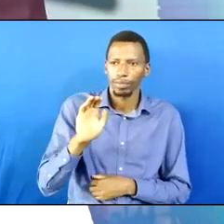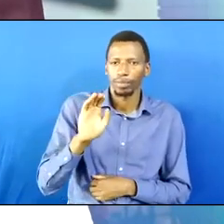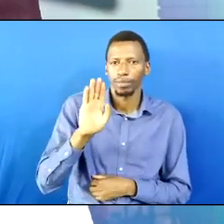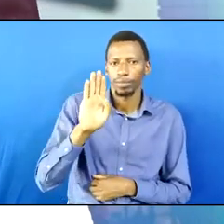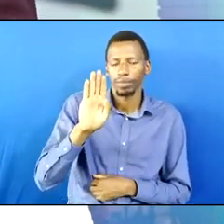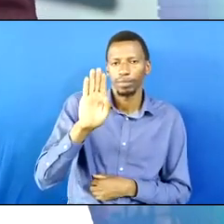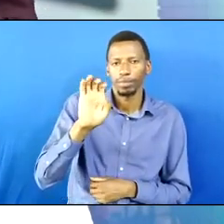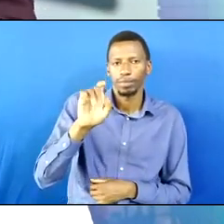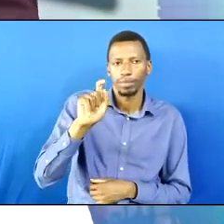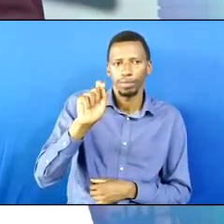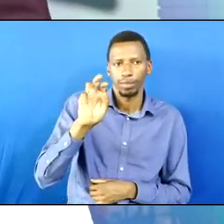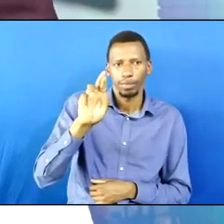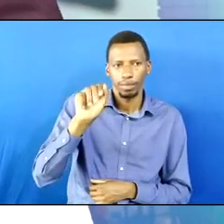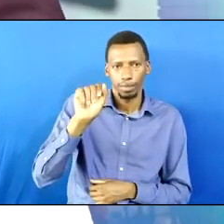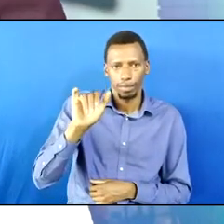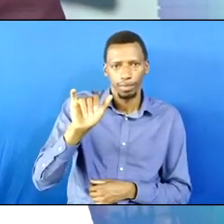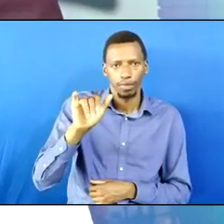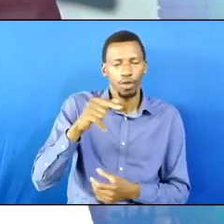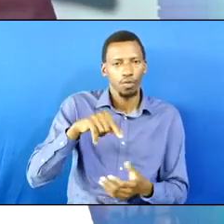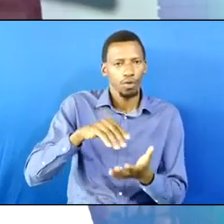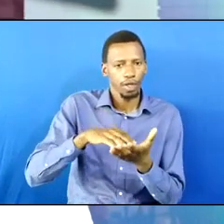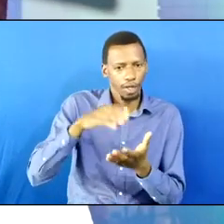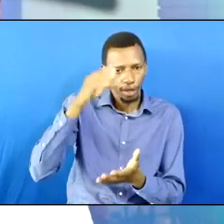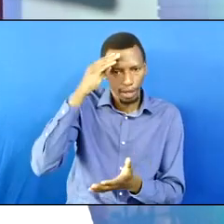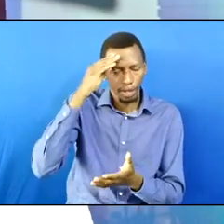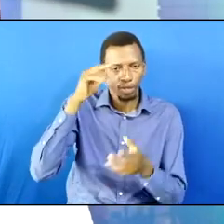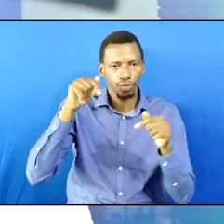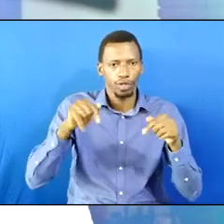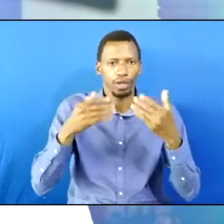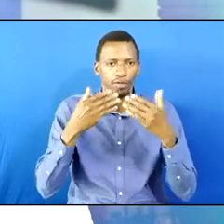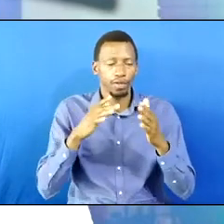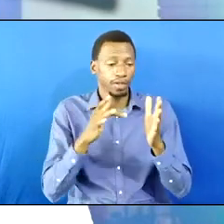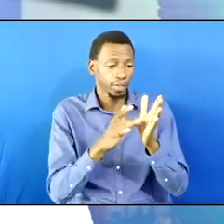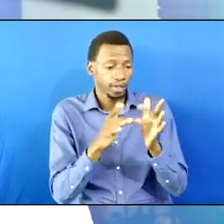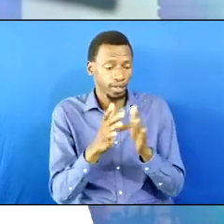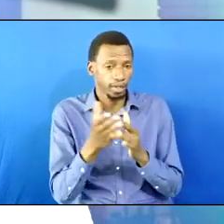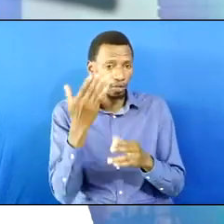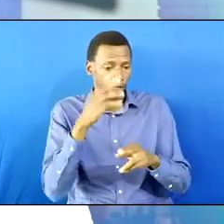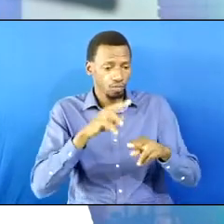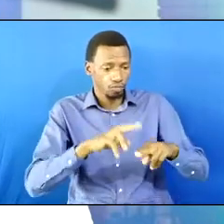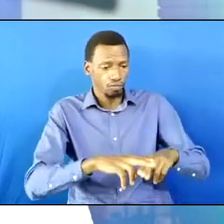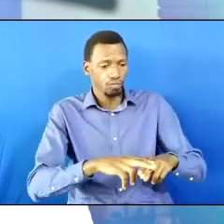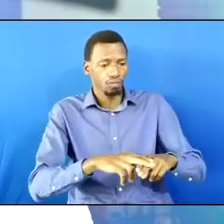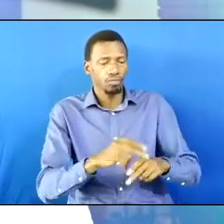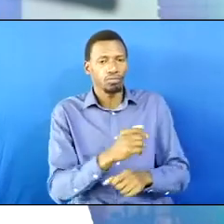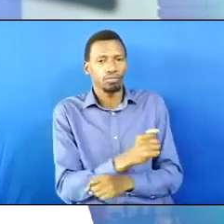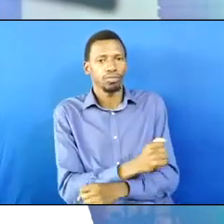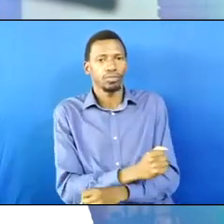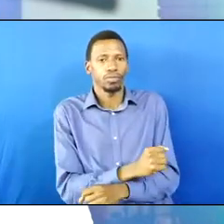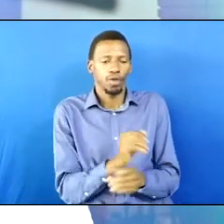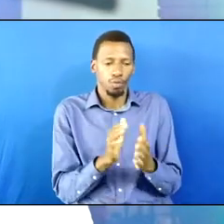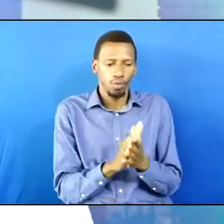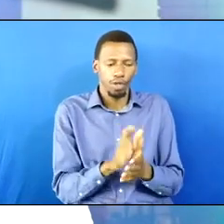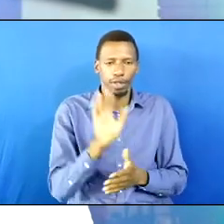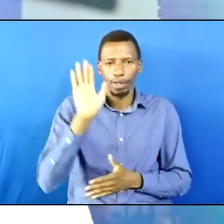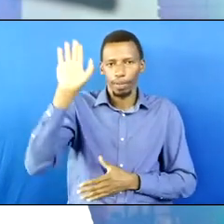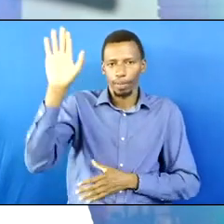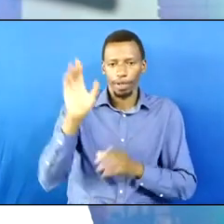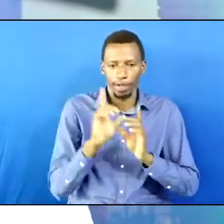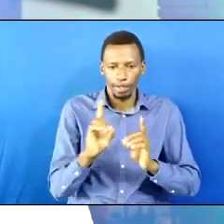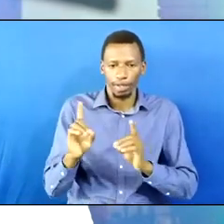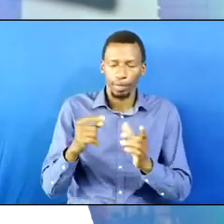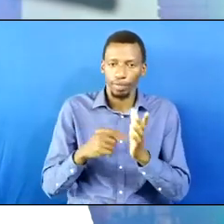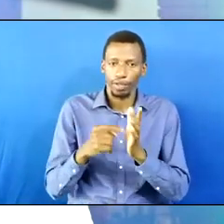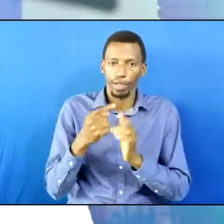We learn in the book which we have just read that Jesus was sitting with his disciples, and he told them that one of